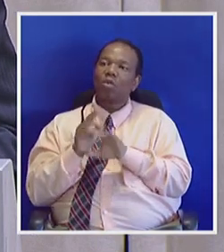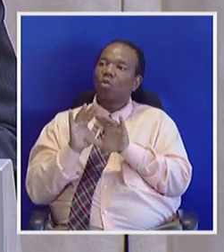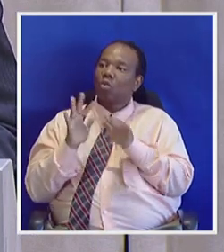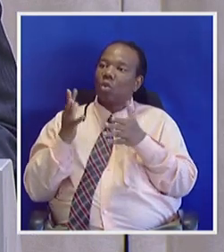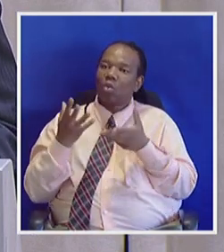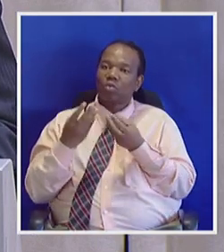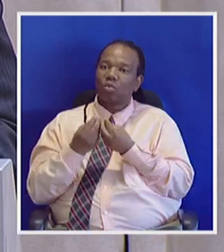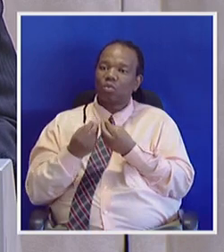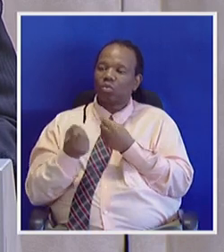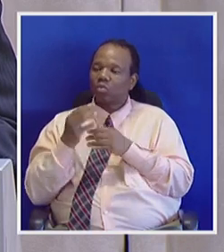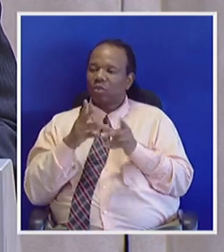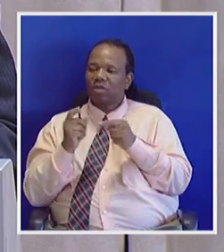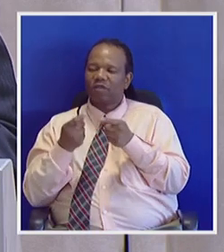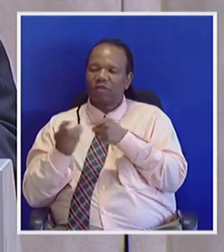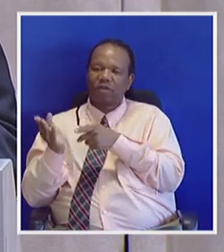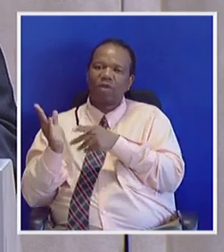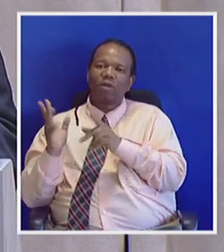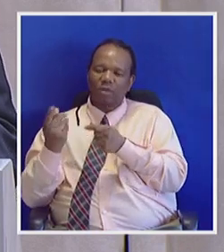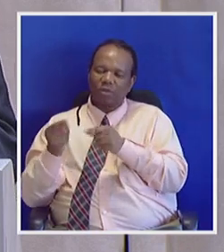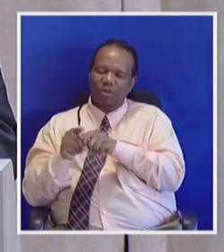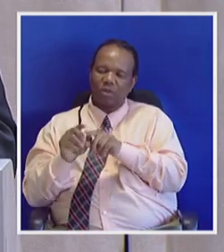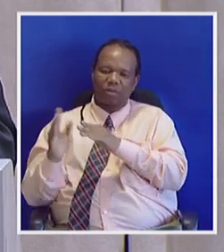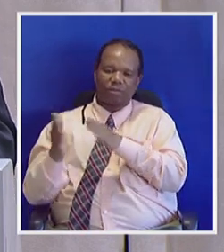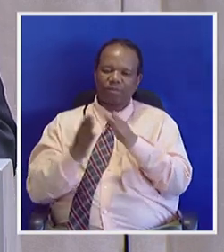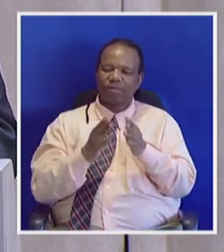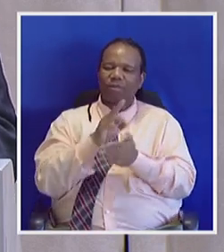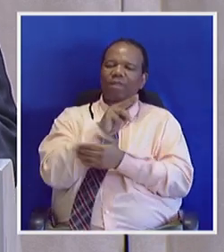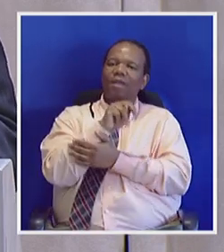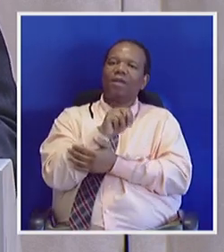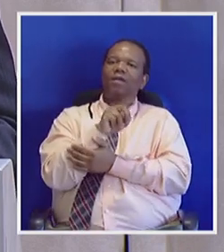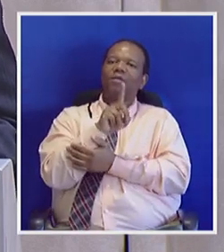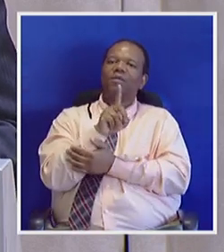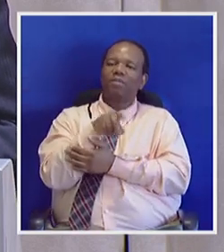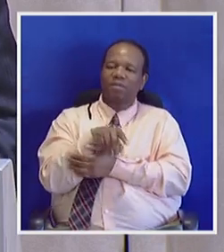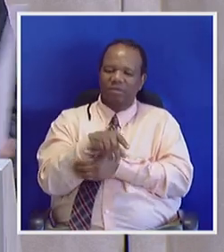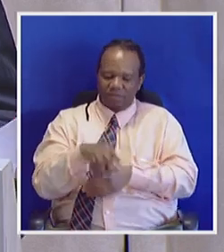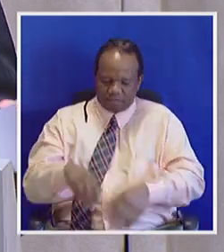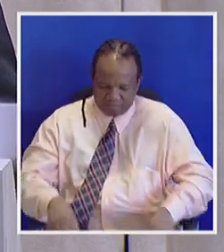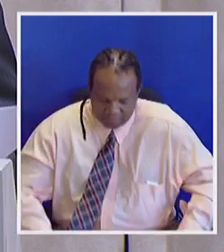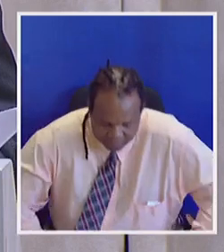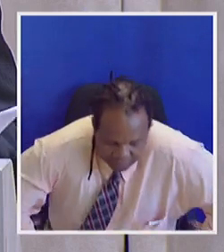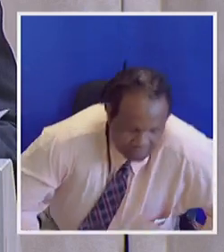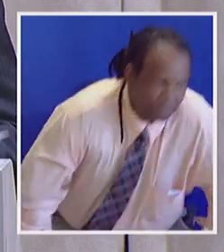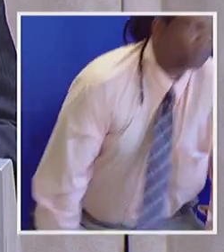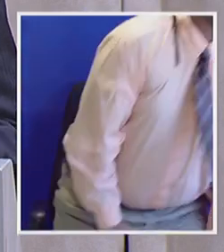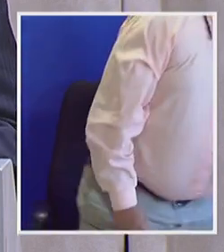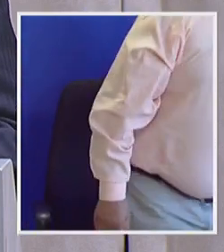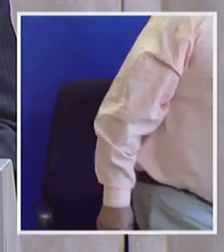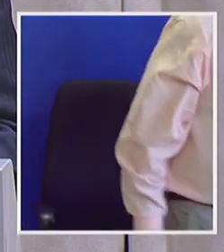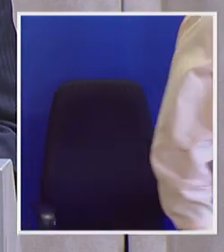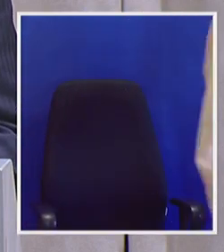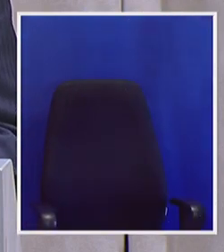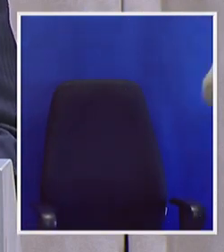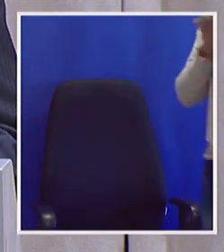doing that. According to the National Development Plan, South Africa can double